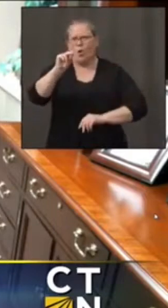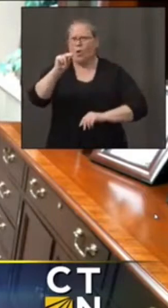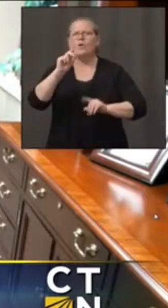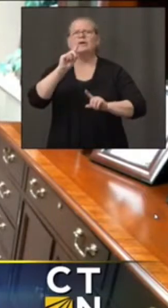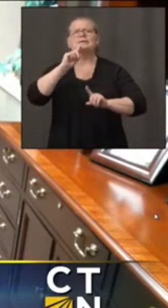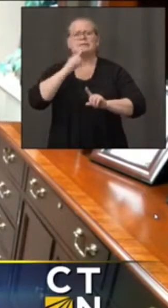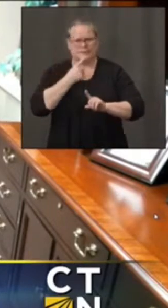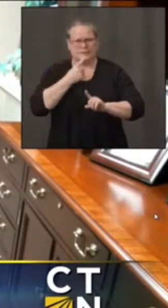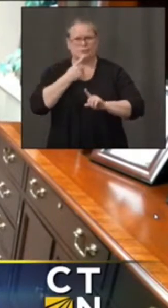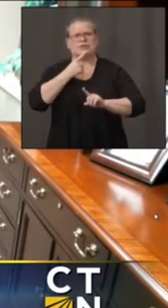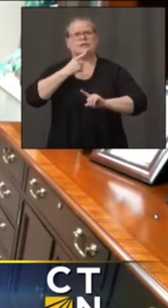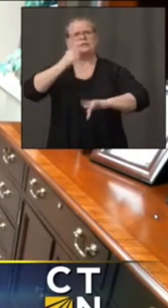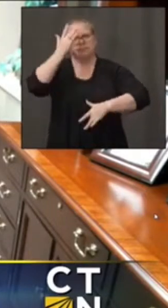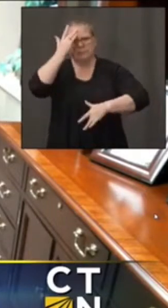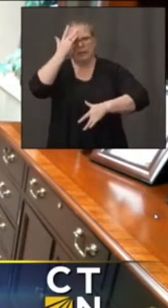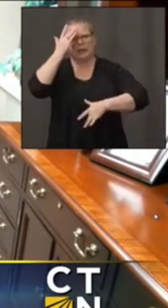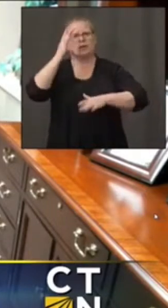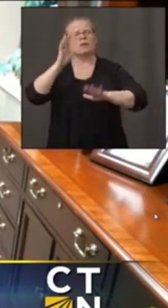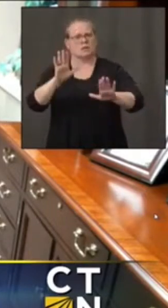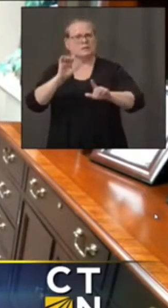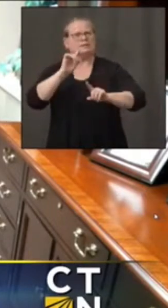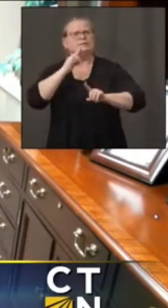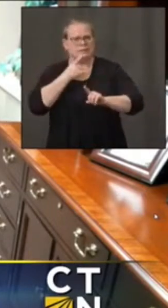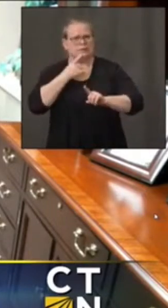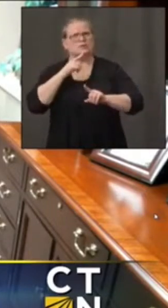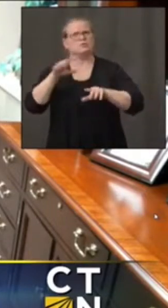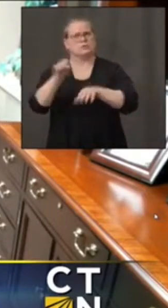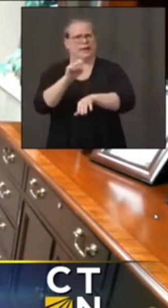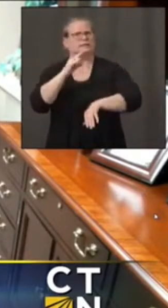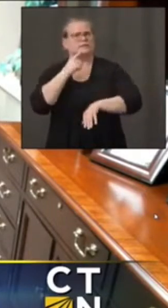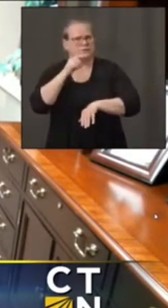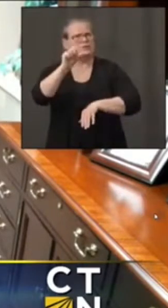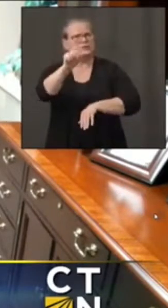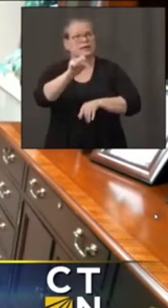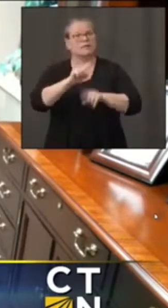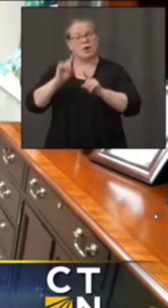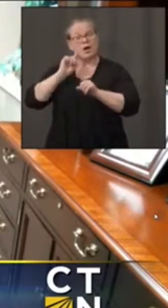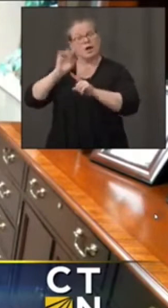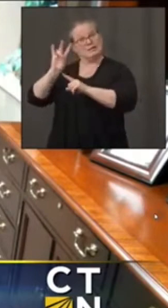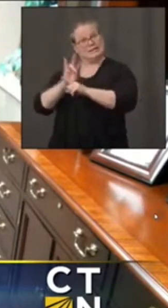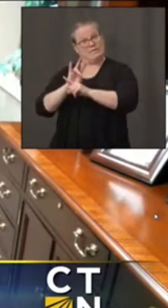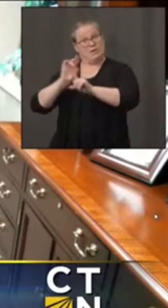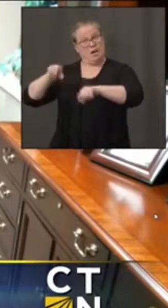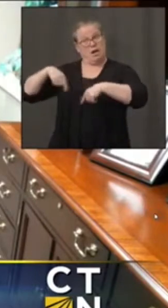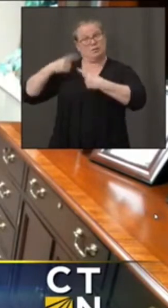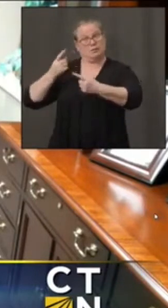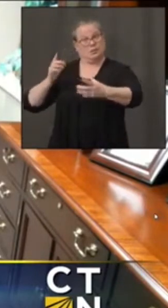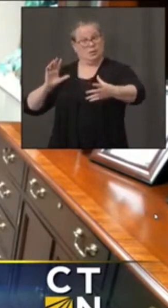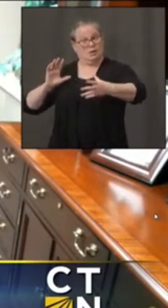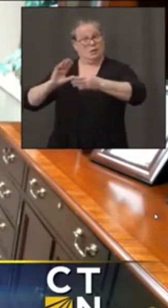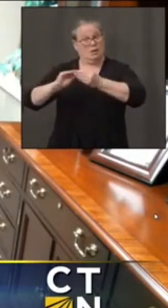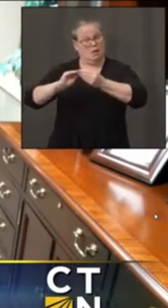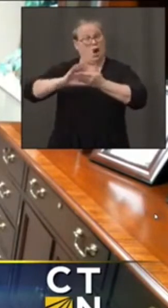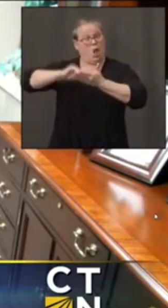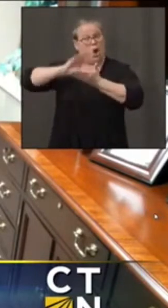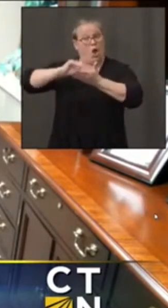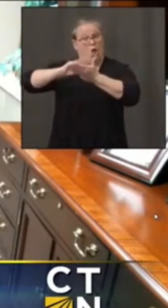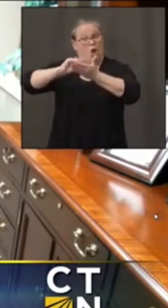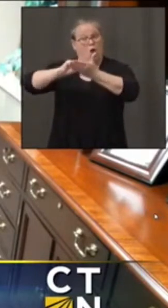serious infection, but I do believe that 7 months has taught us a great deal about how to combat it.